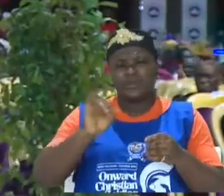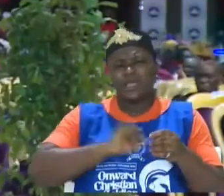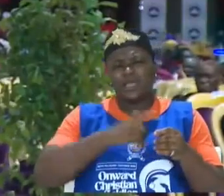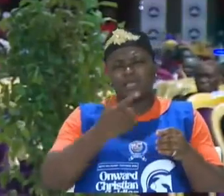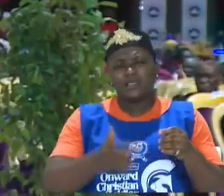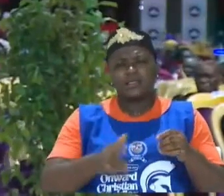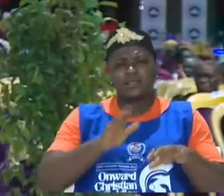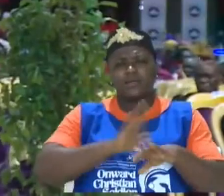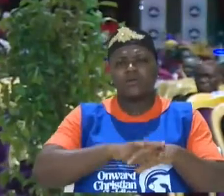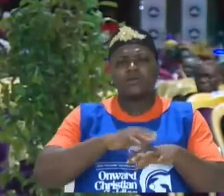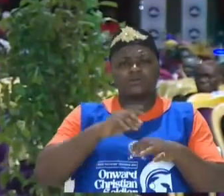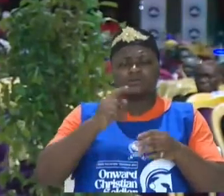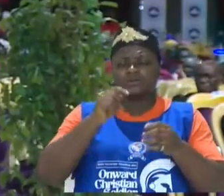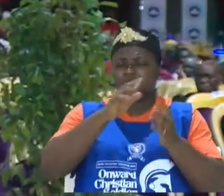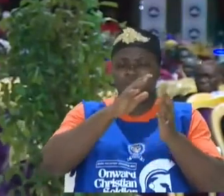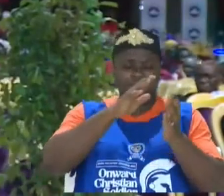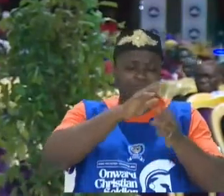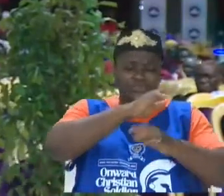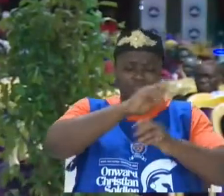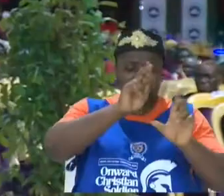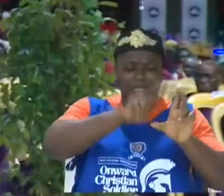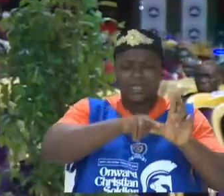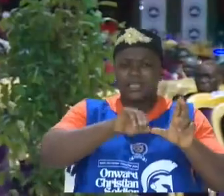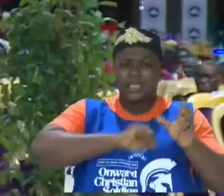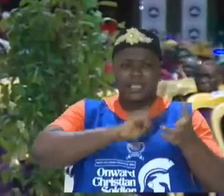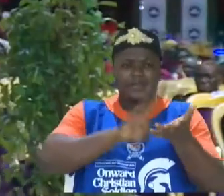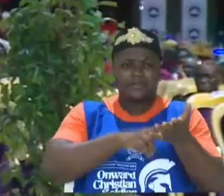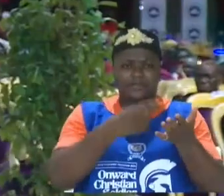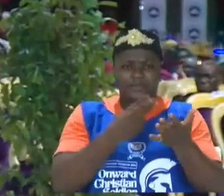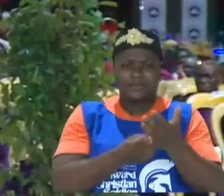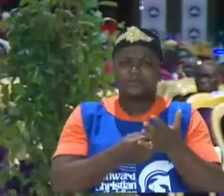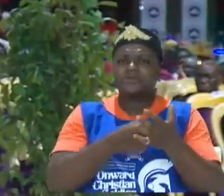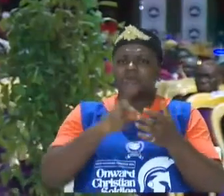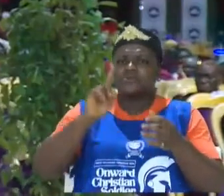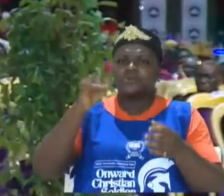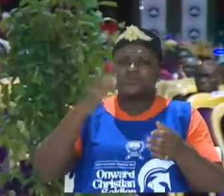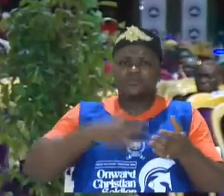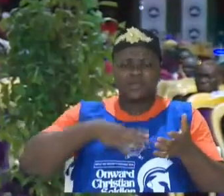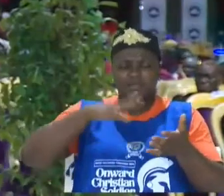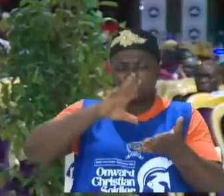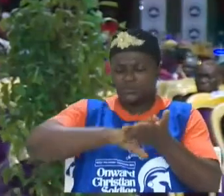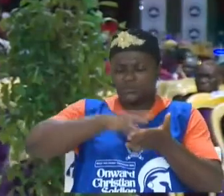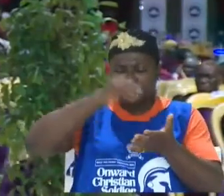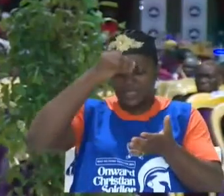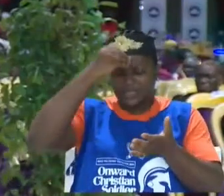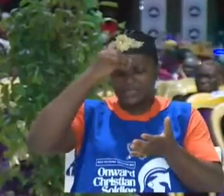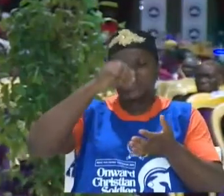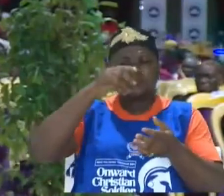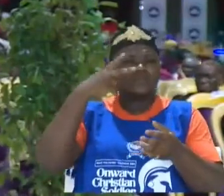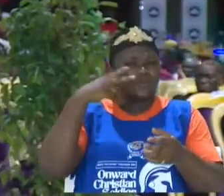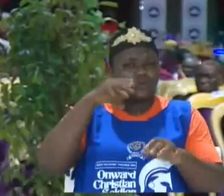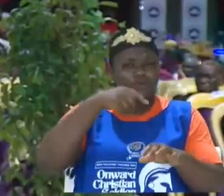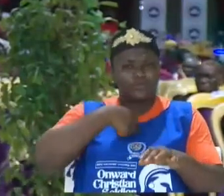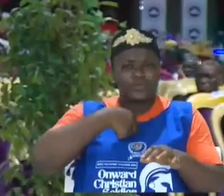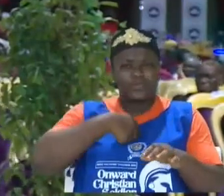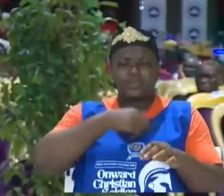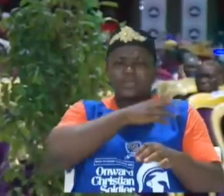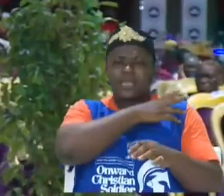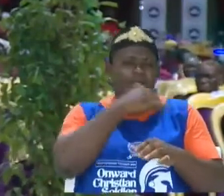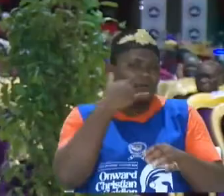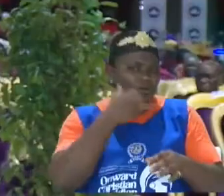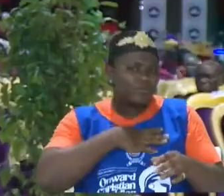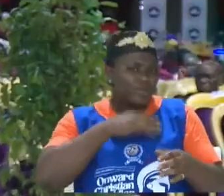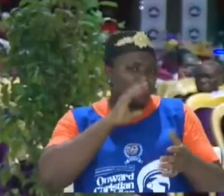Unconsciously, I felt that one of my children saw me and called the attention of my wife, and I was later rushed to the